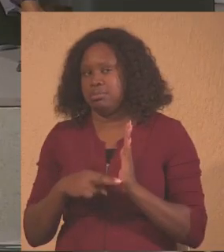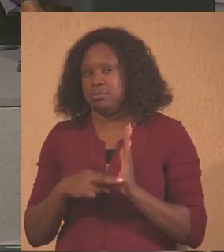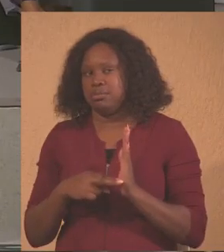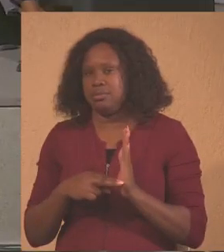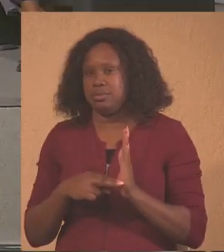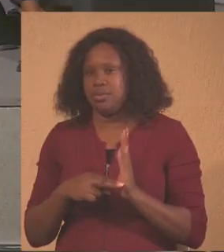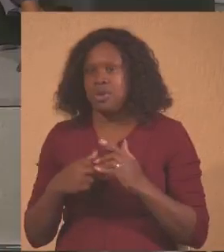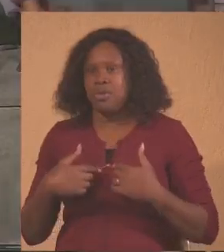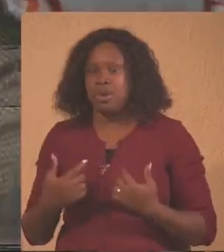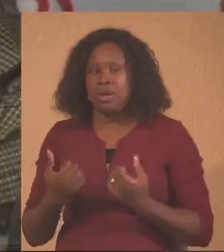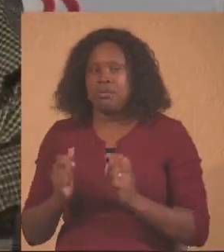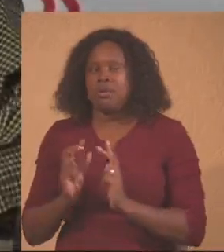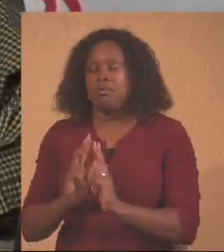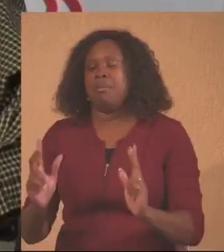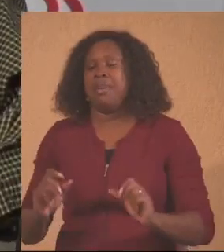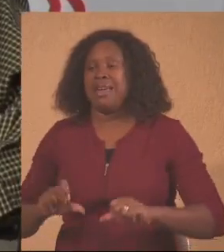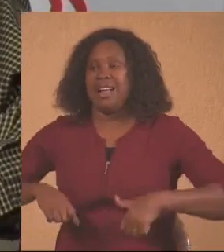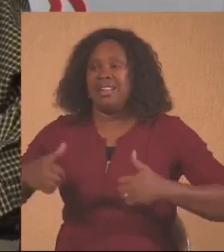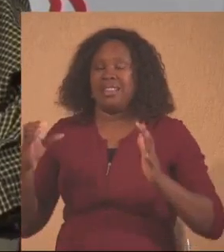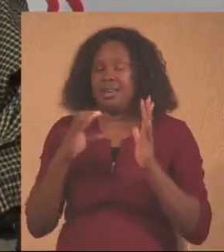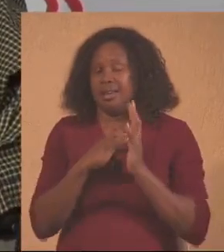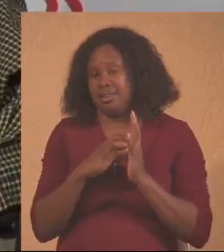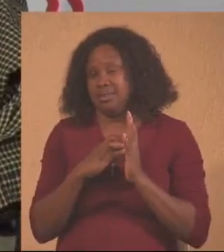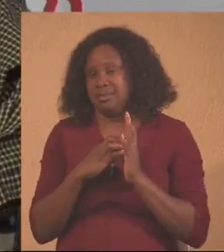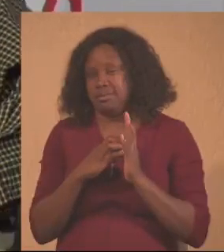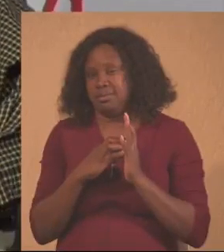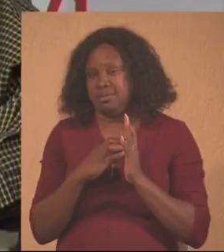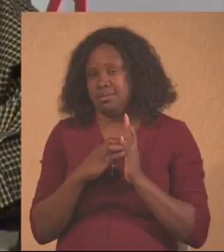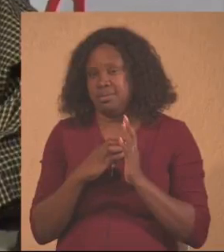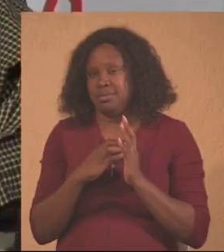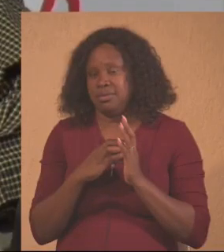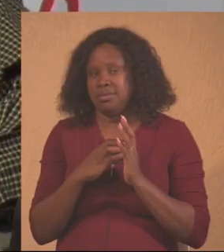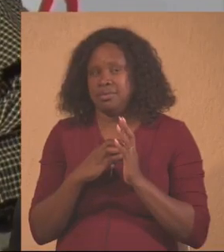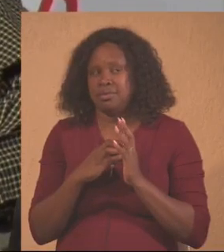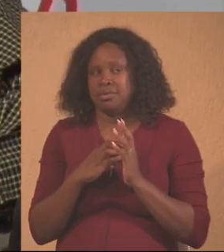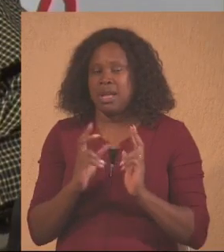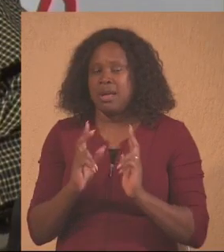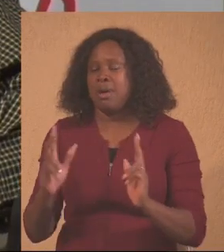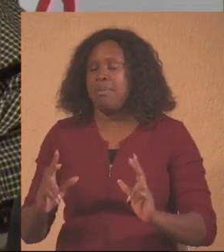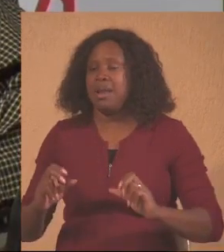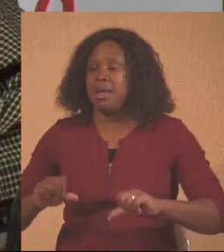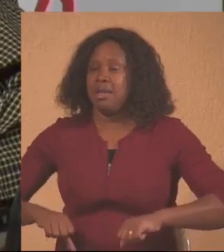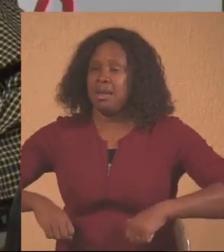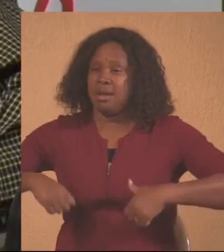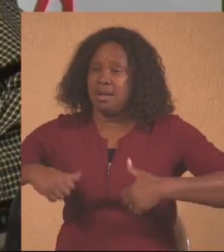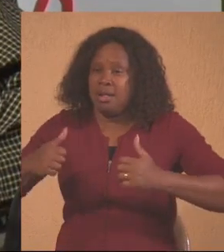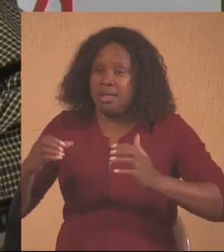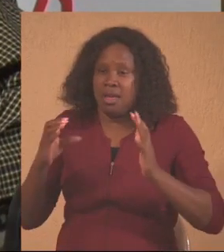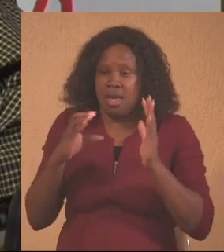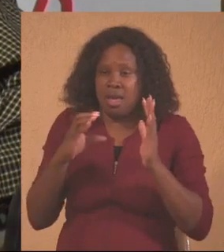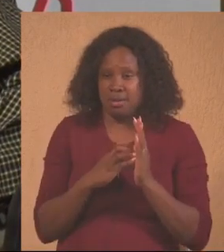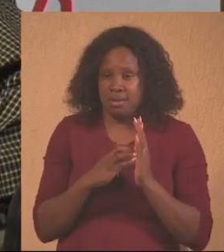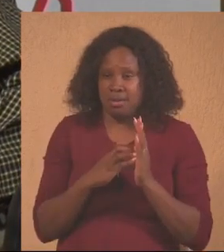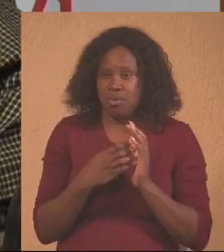we have Public Health Act. Let me state it clearly. According to Public Health Act,